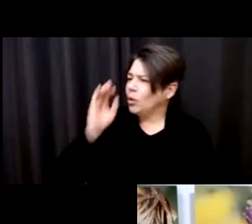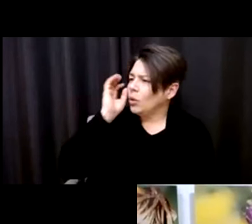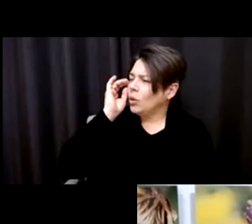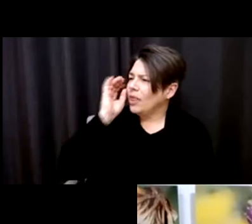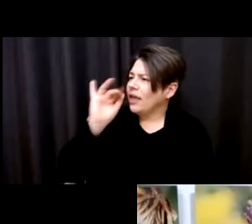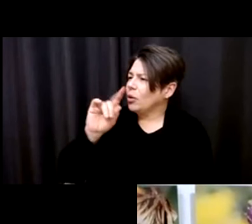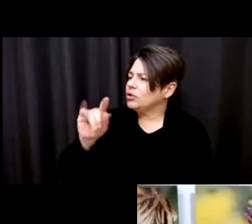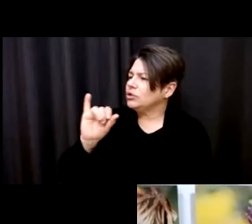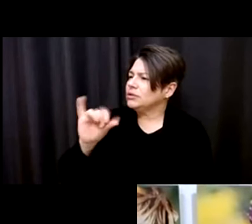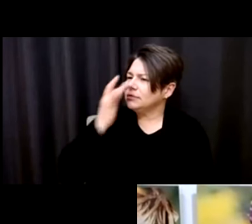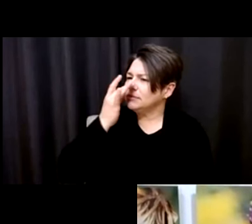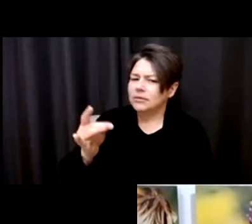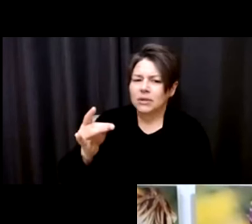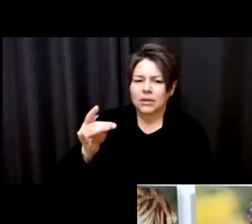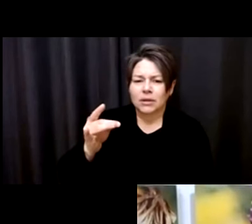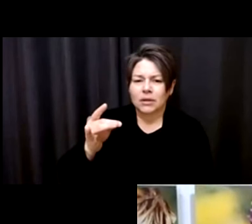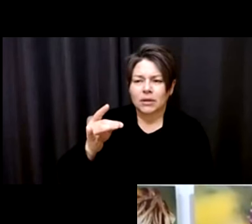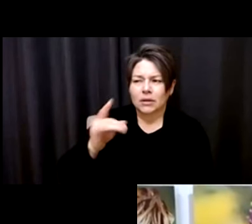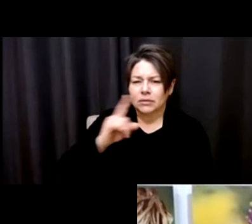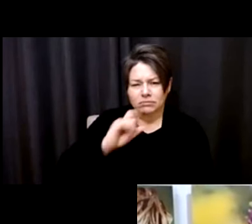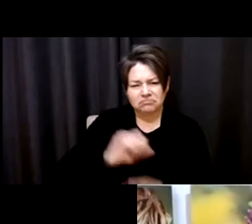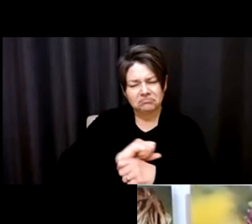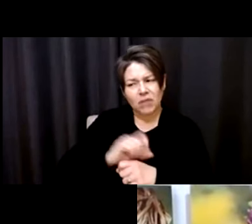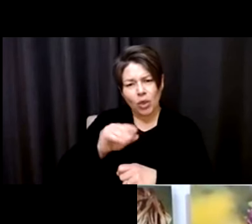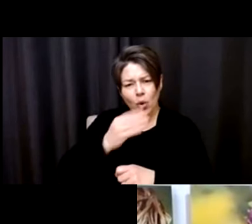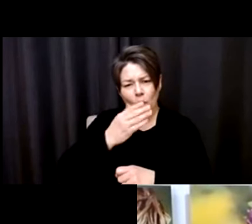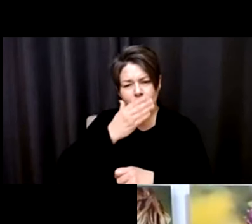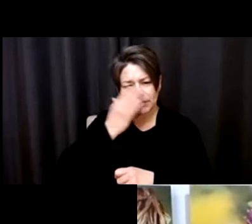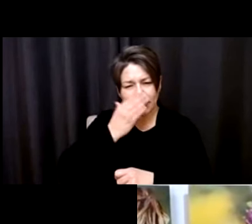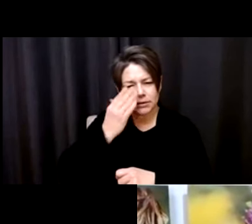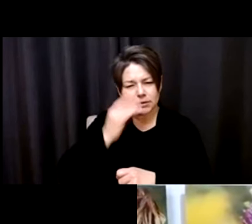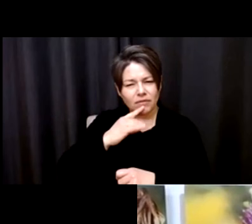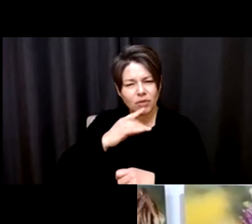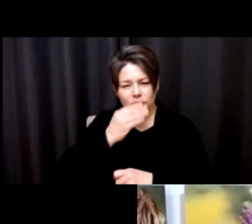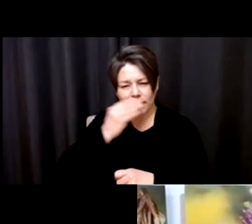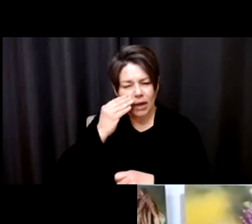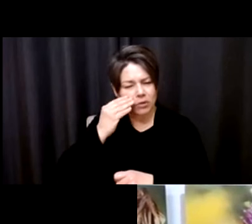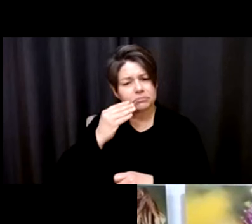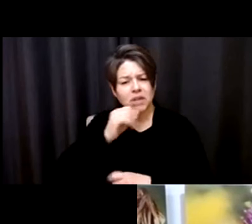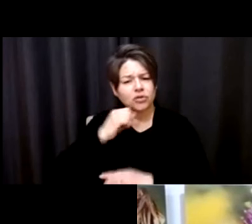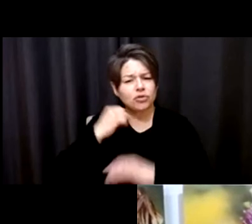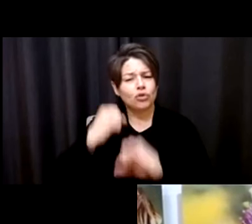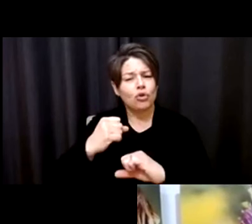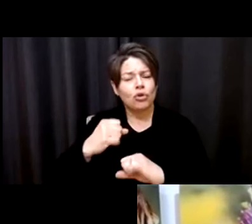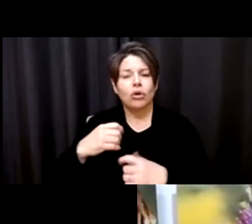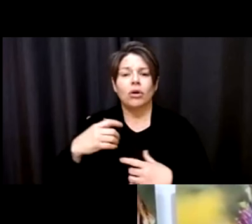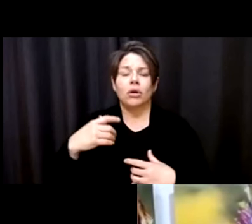know, actually, they didn't really have a significant scent. You know, currently we have a